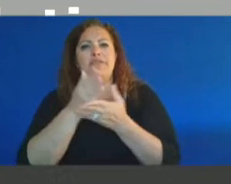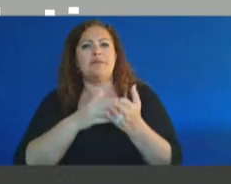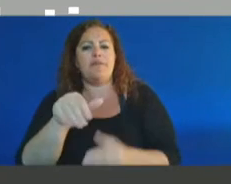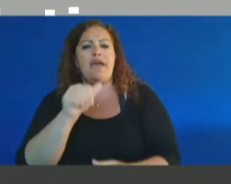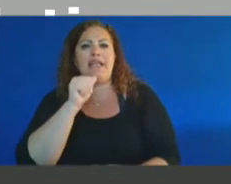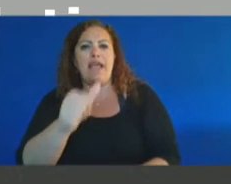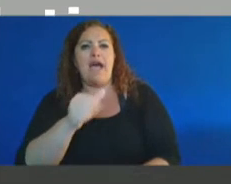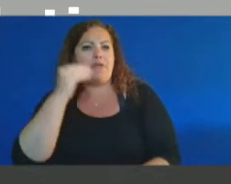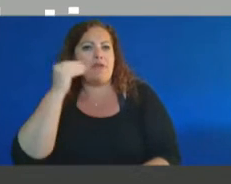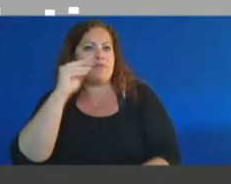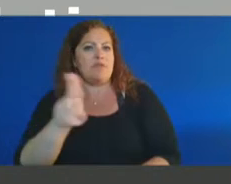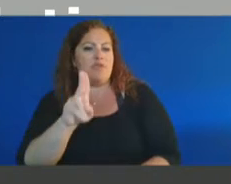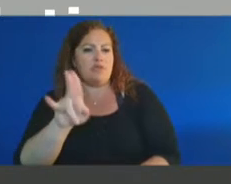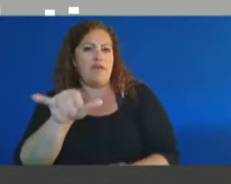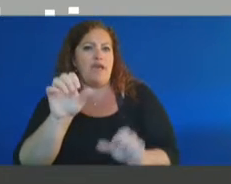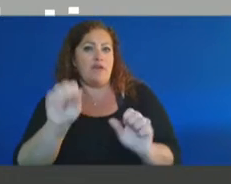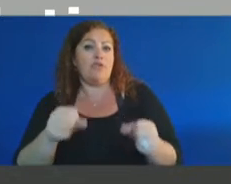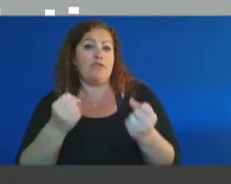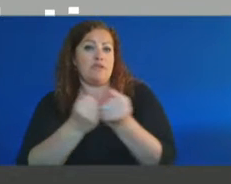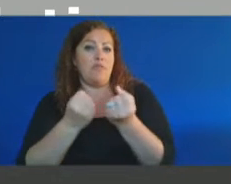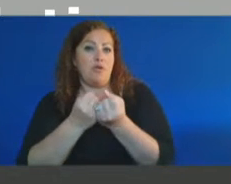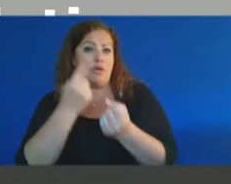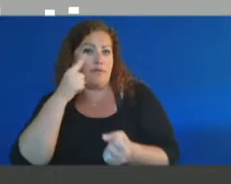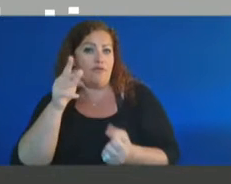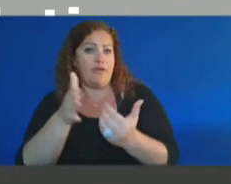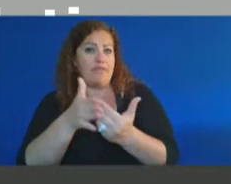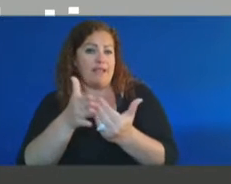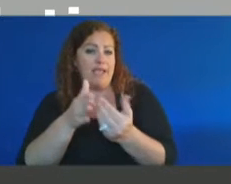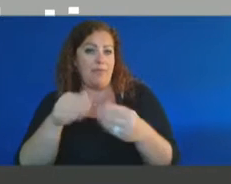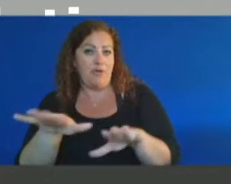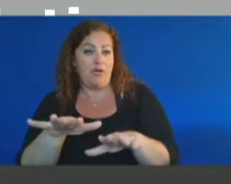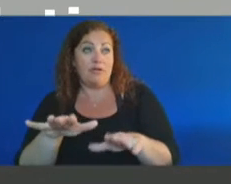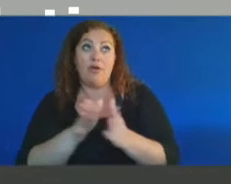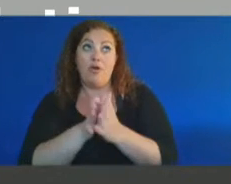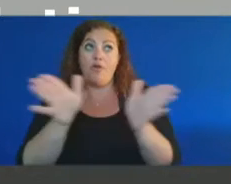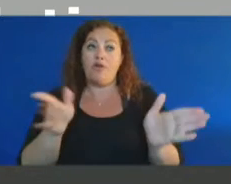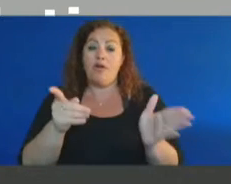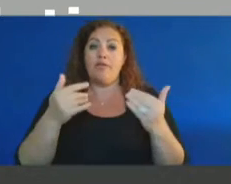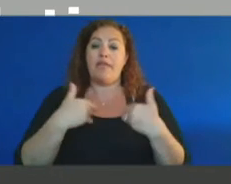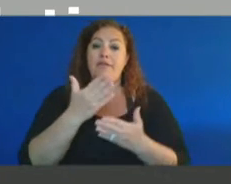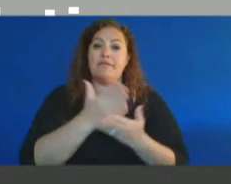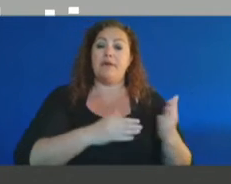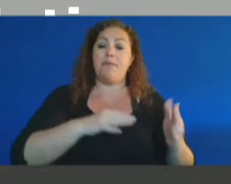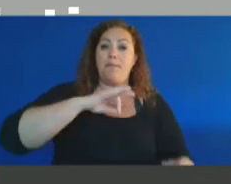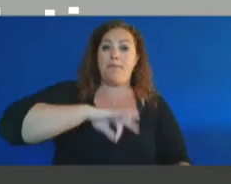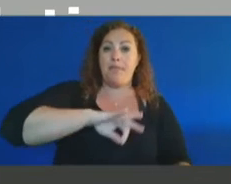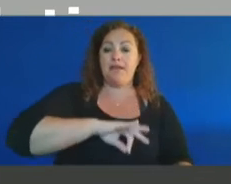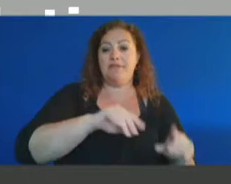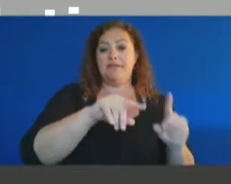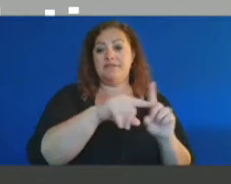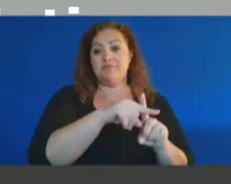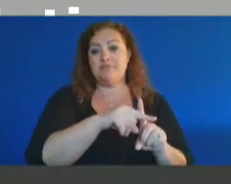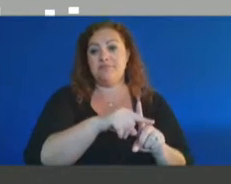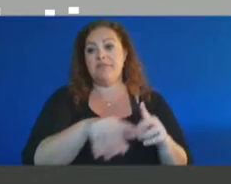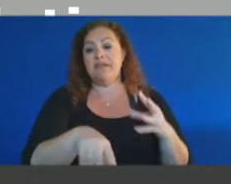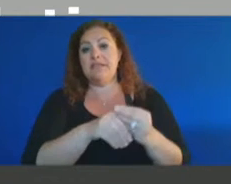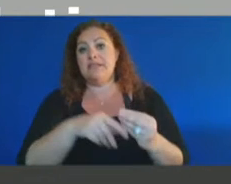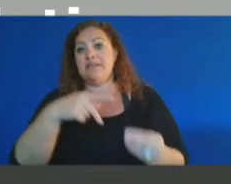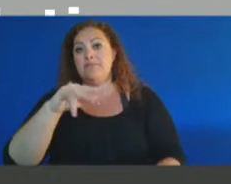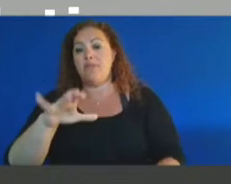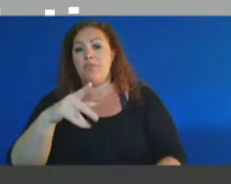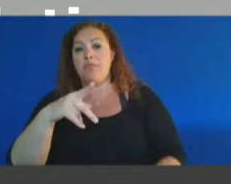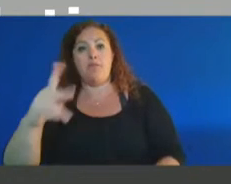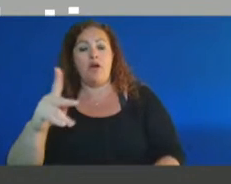uses that could be supportive for the neighborhood uh overall there are some benefits the the addition of the public park obviously